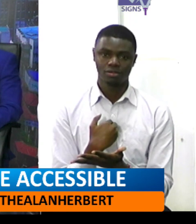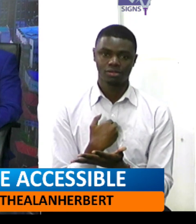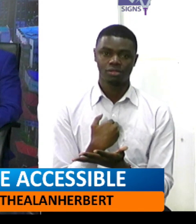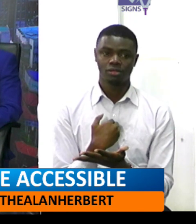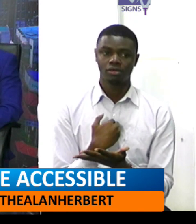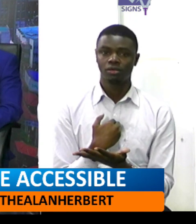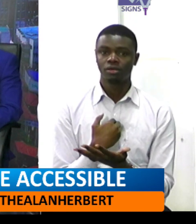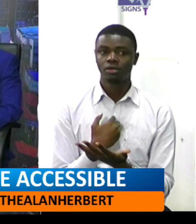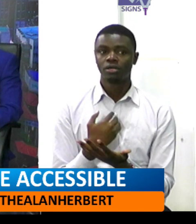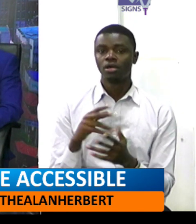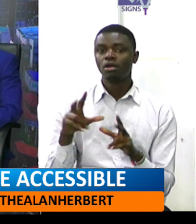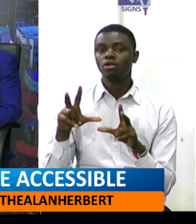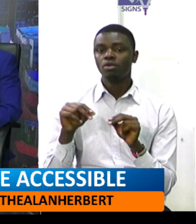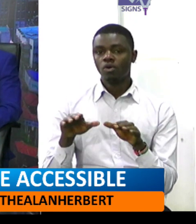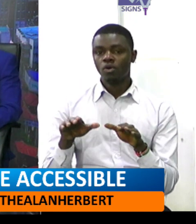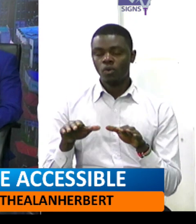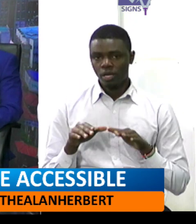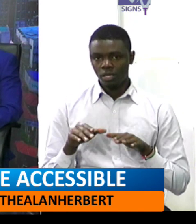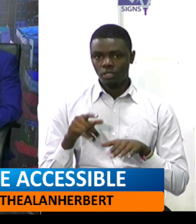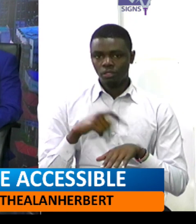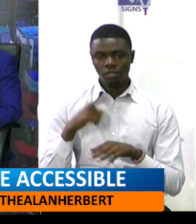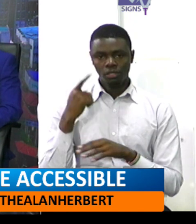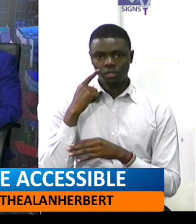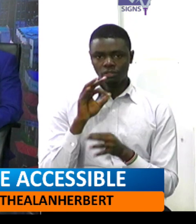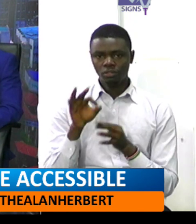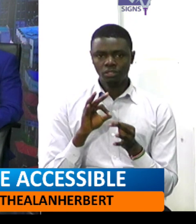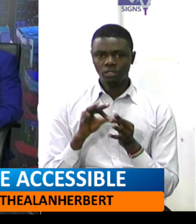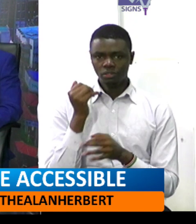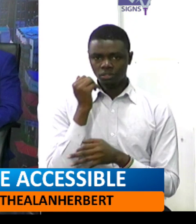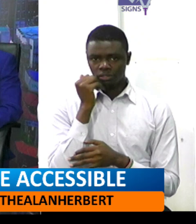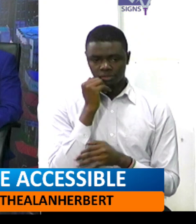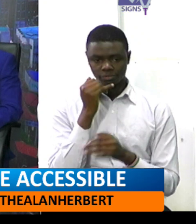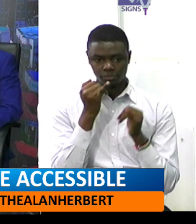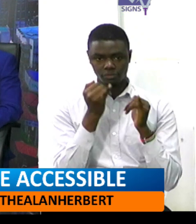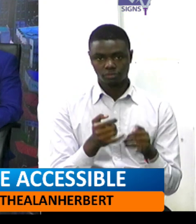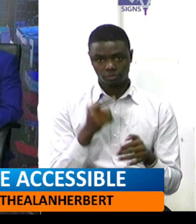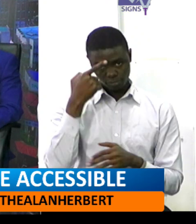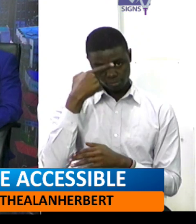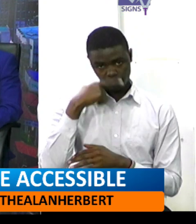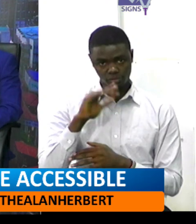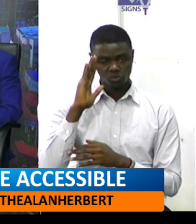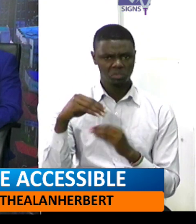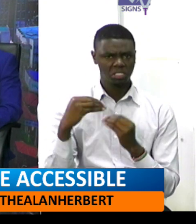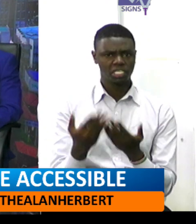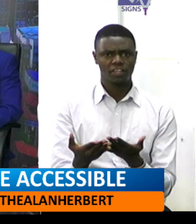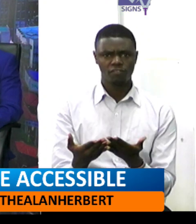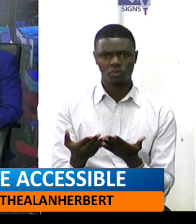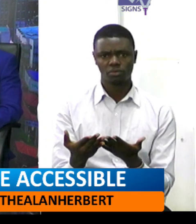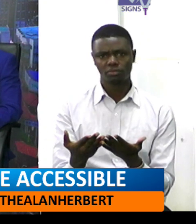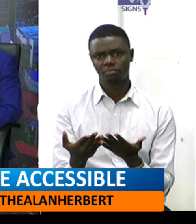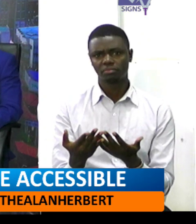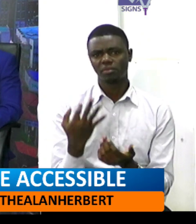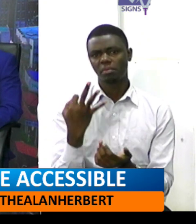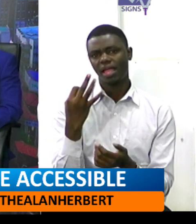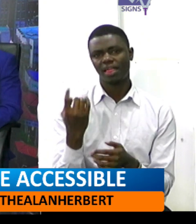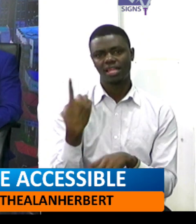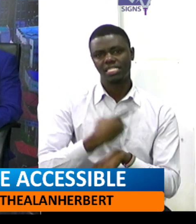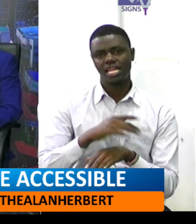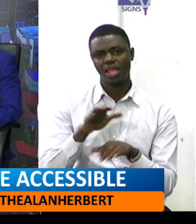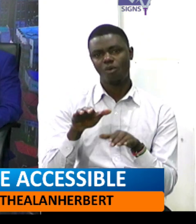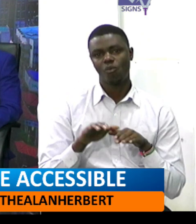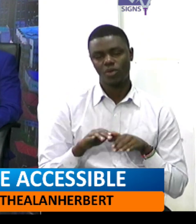a no waiting period for specific illnesses. Individual policies would give you typically a 30-day